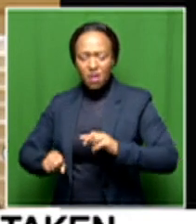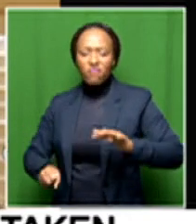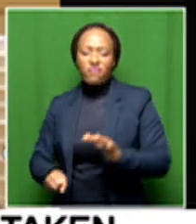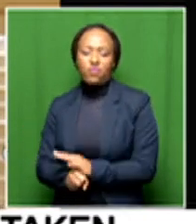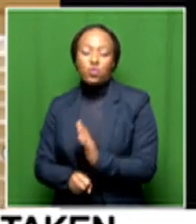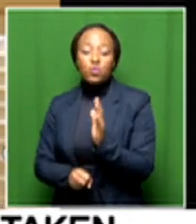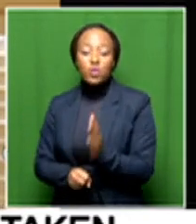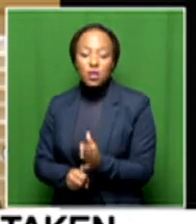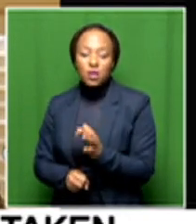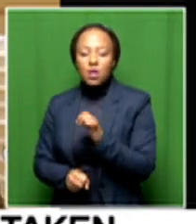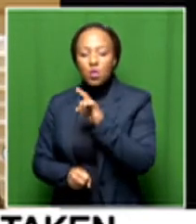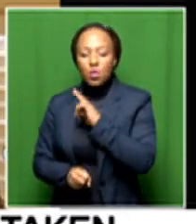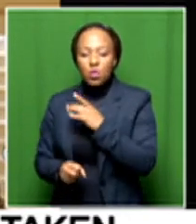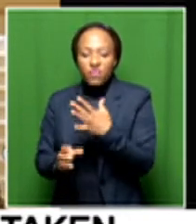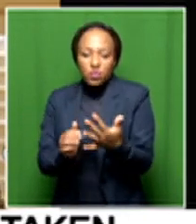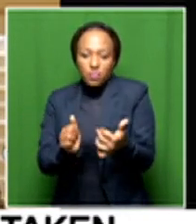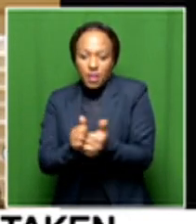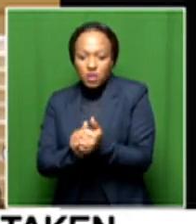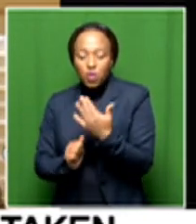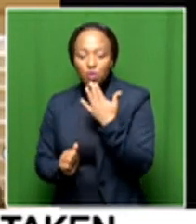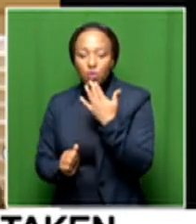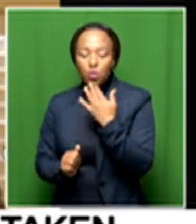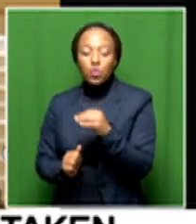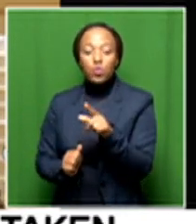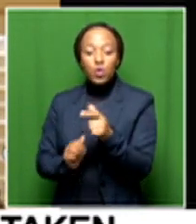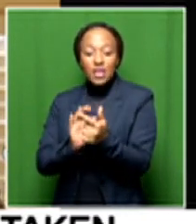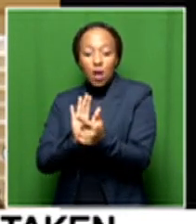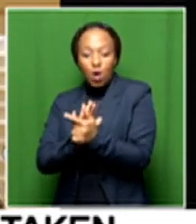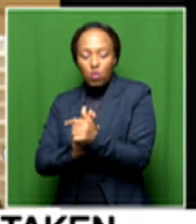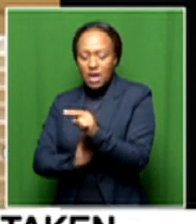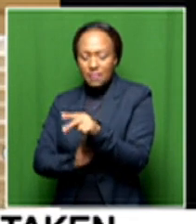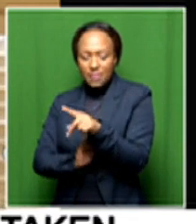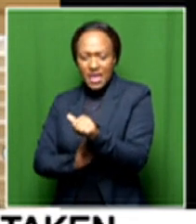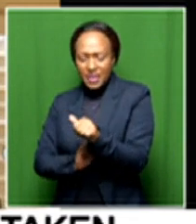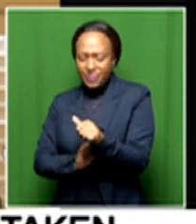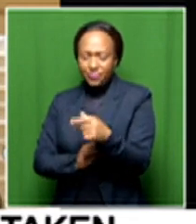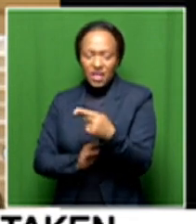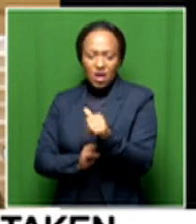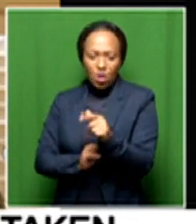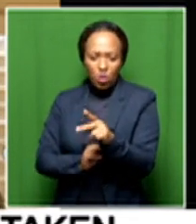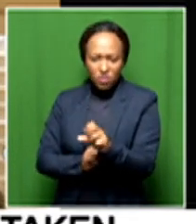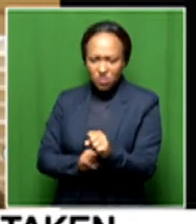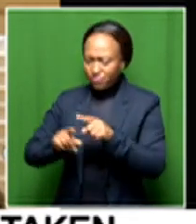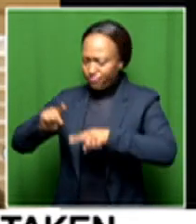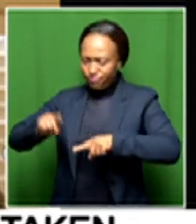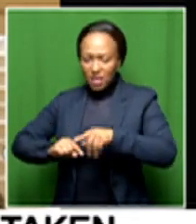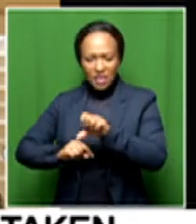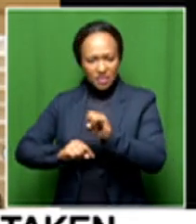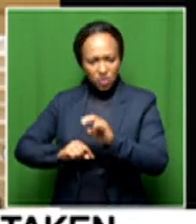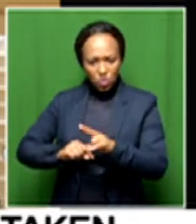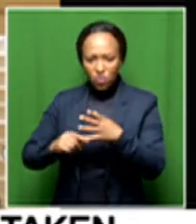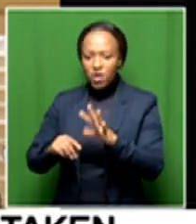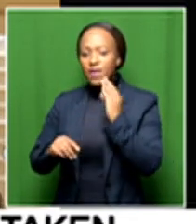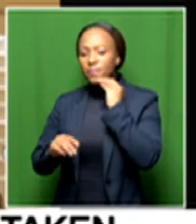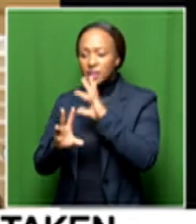why we've partnered with law enforcement agencies in order to deal with this. We've actually transferred all the information when